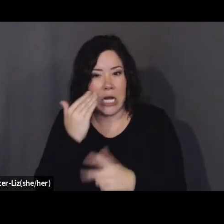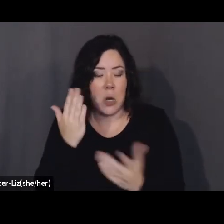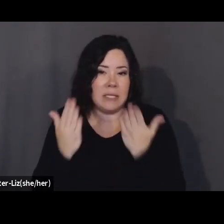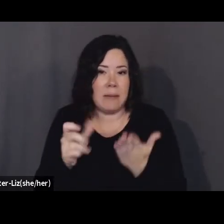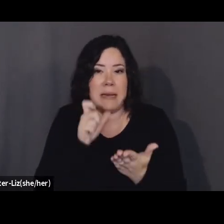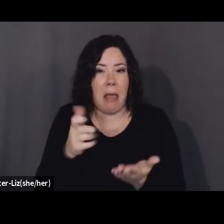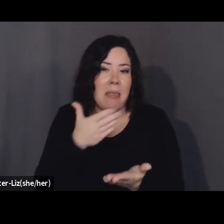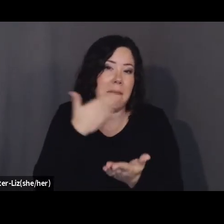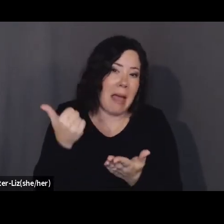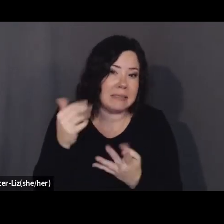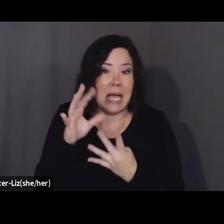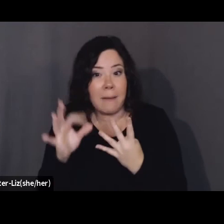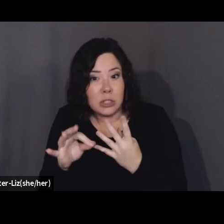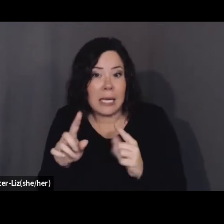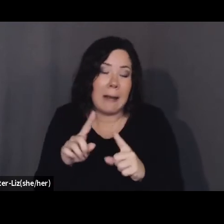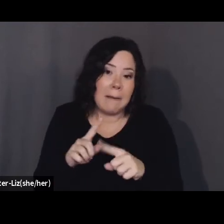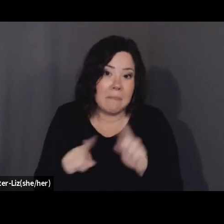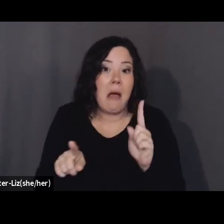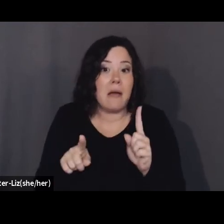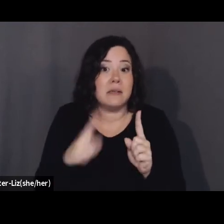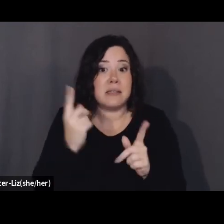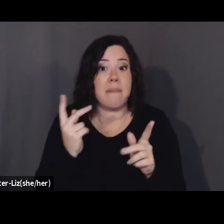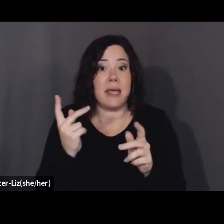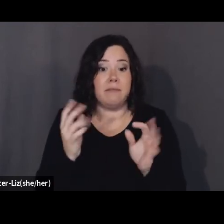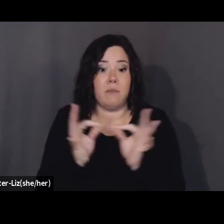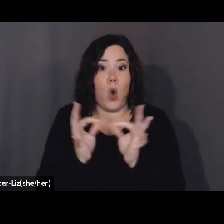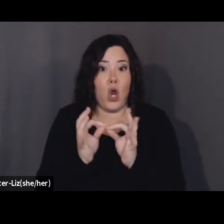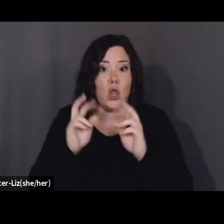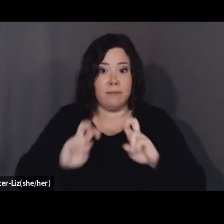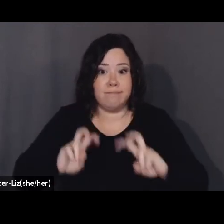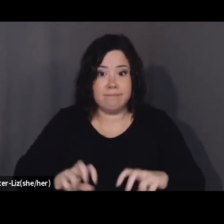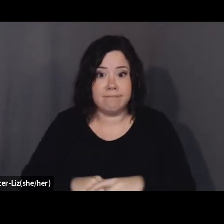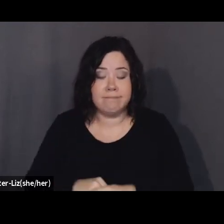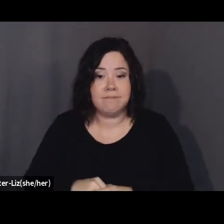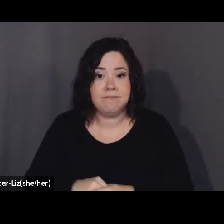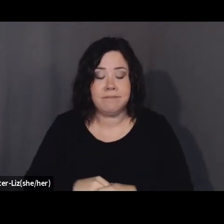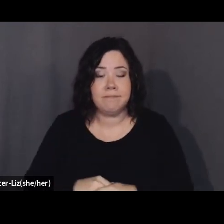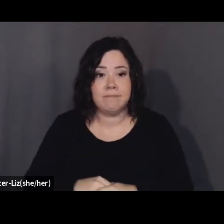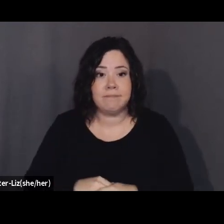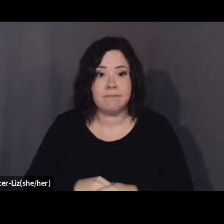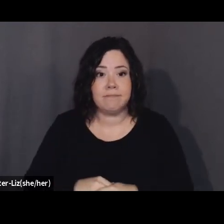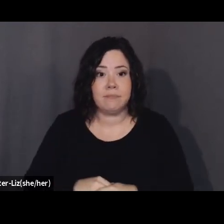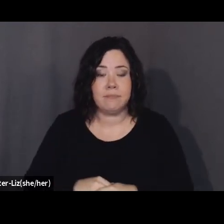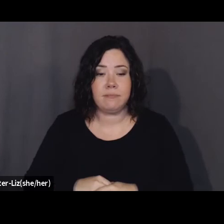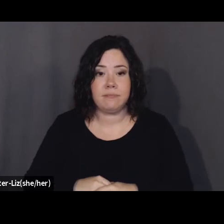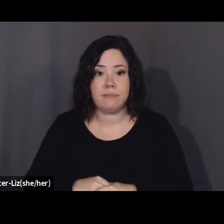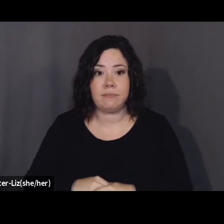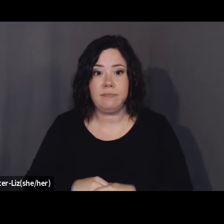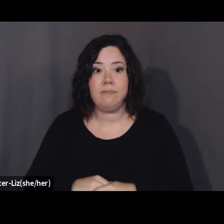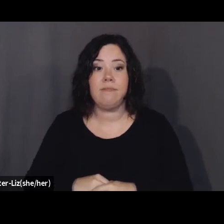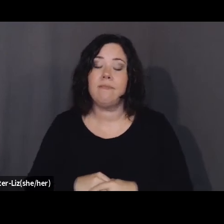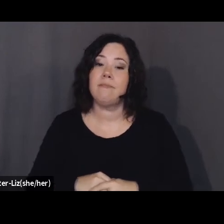for everyone, but definitely something worth exploring. I also really wanted to